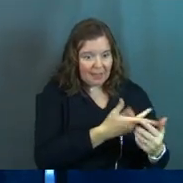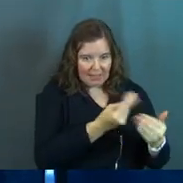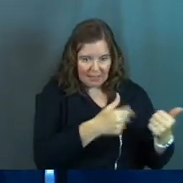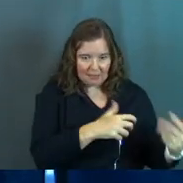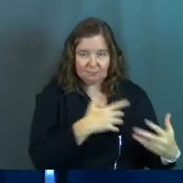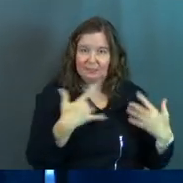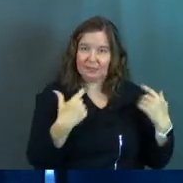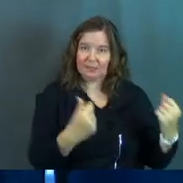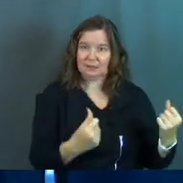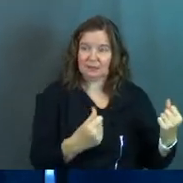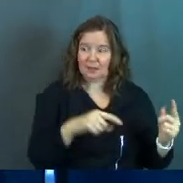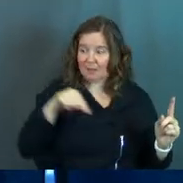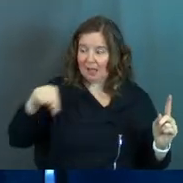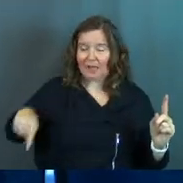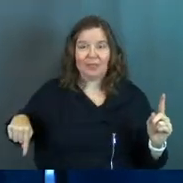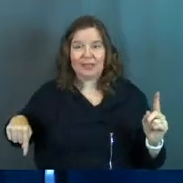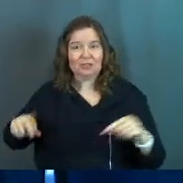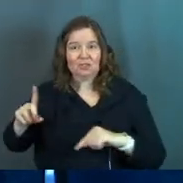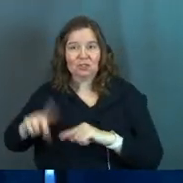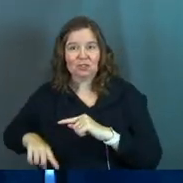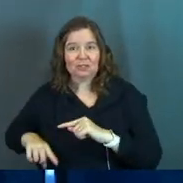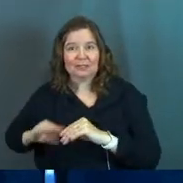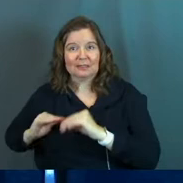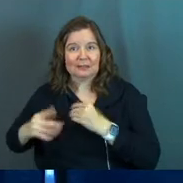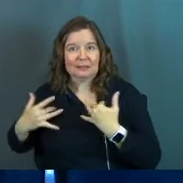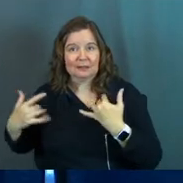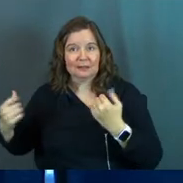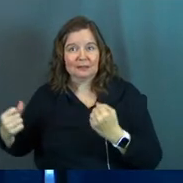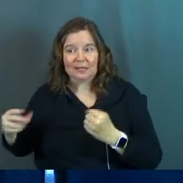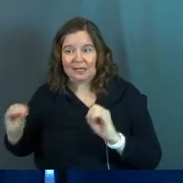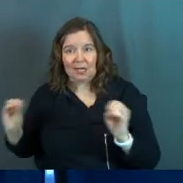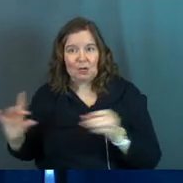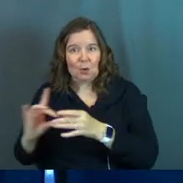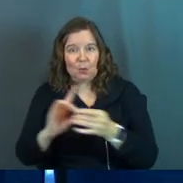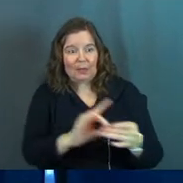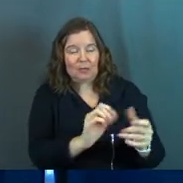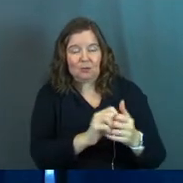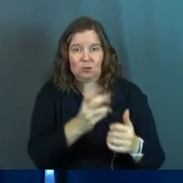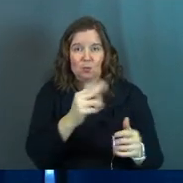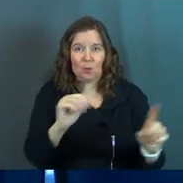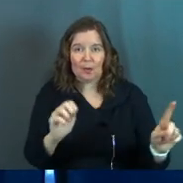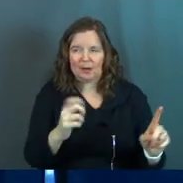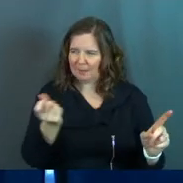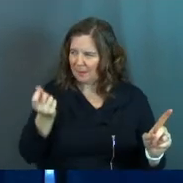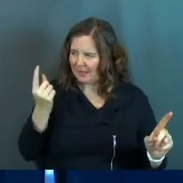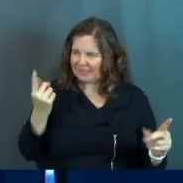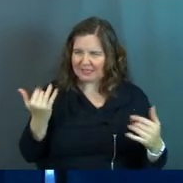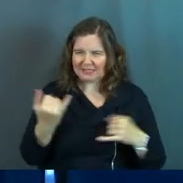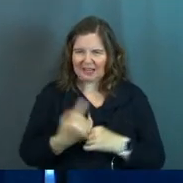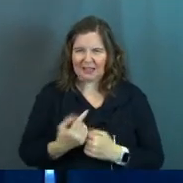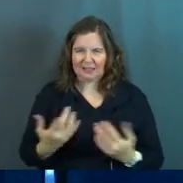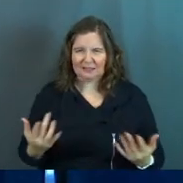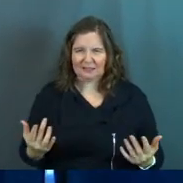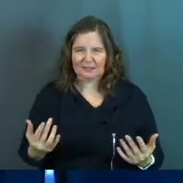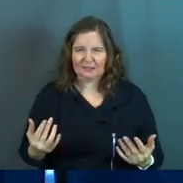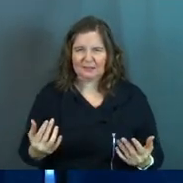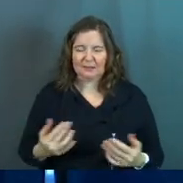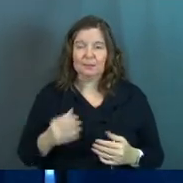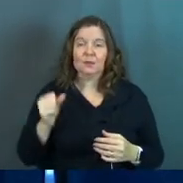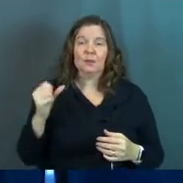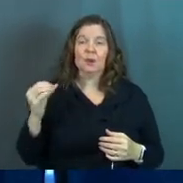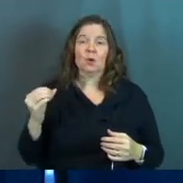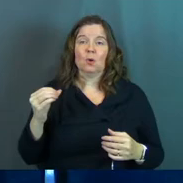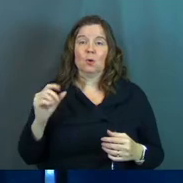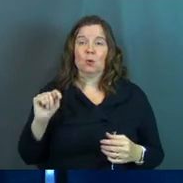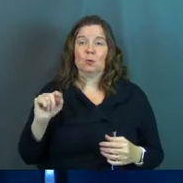had reconciled. But this guy couldn't reconcile. He had no relationship with Dwayne. Am I making sense today? And